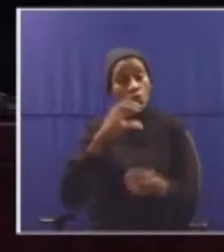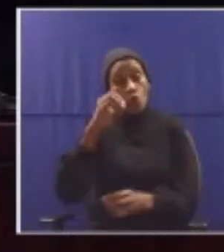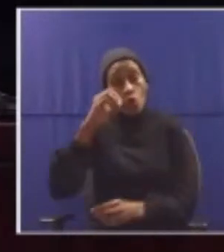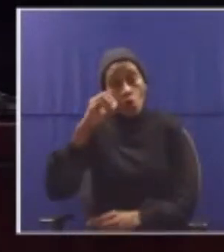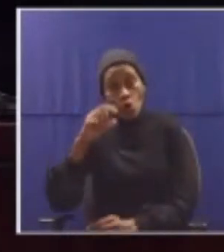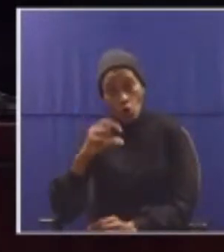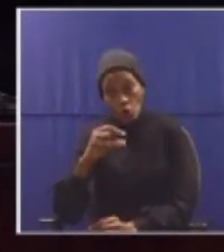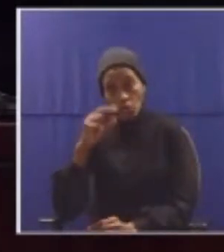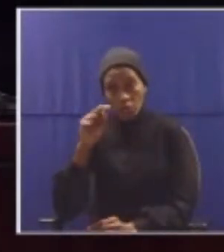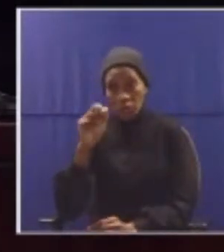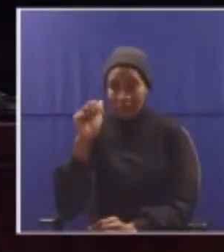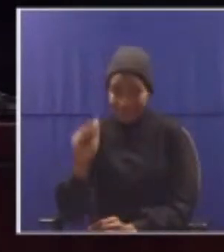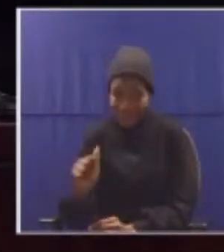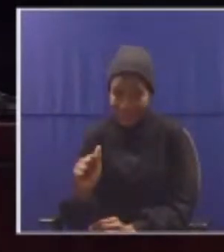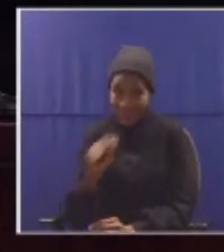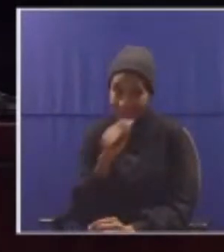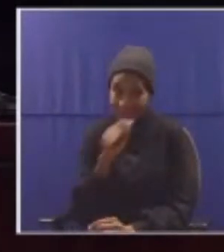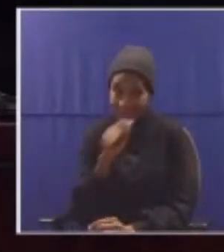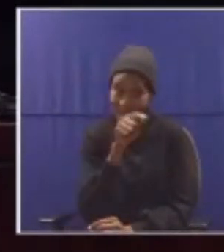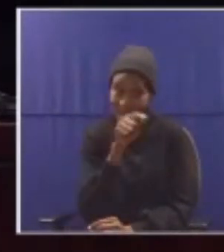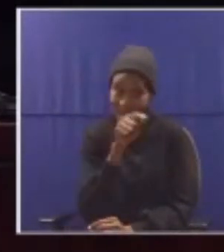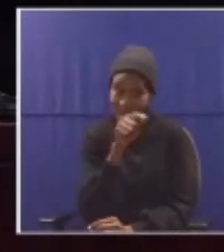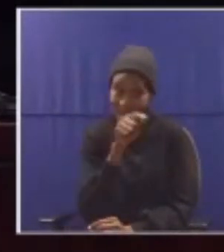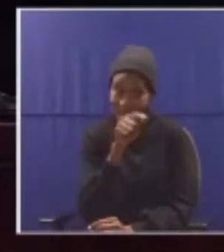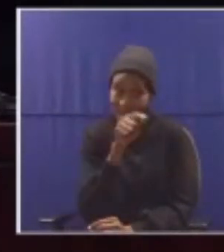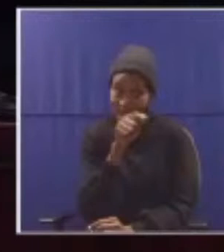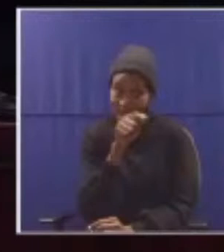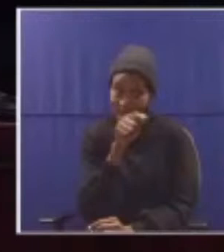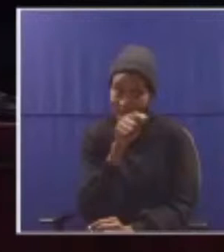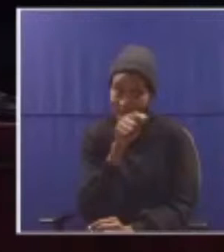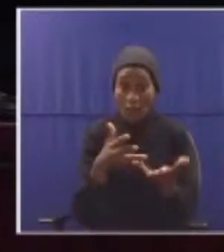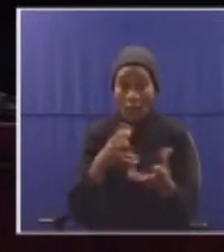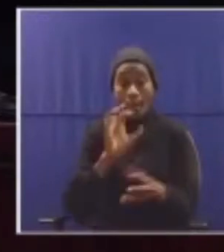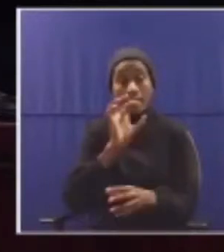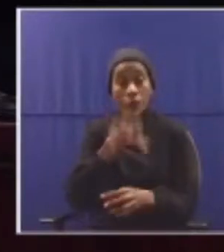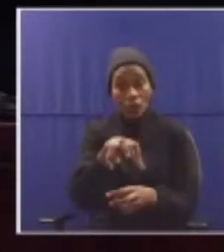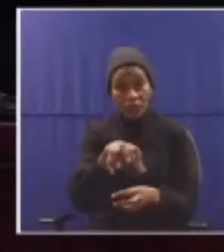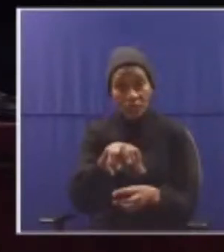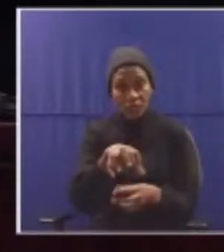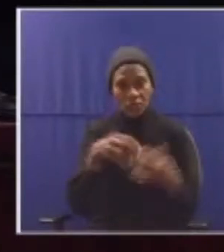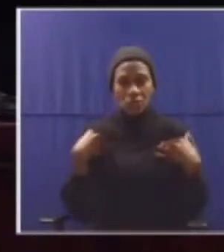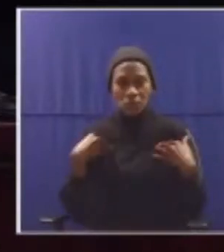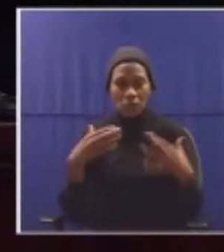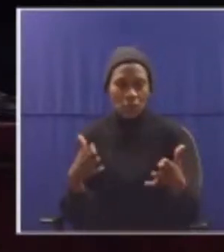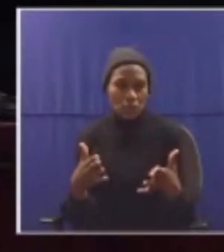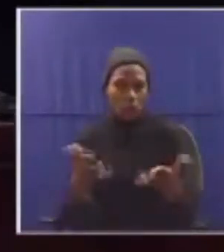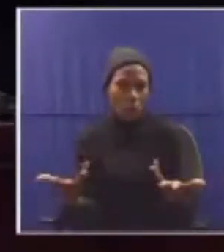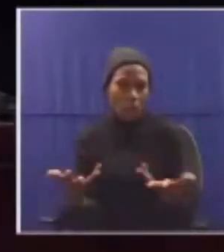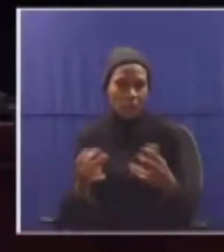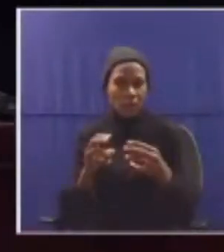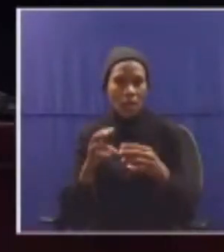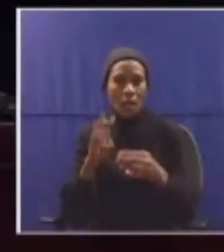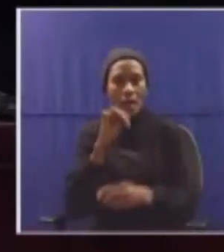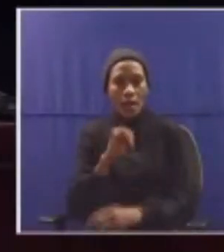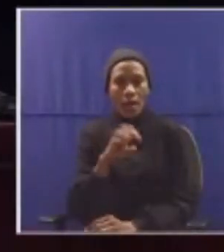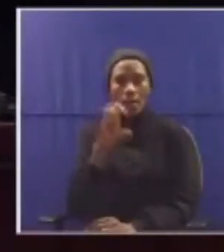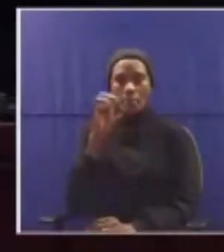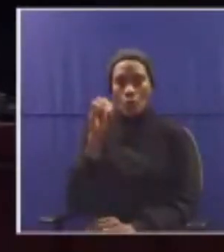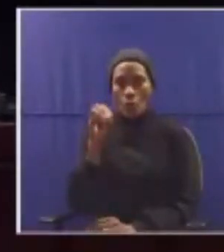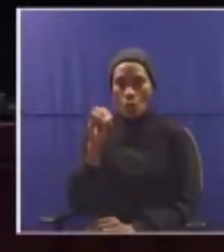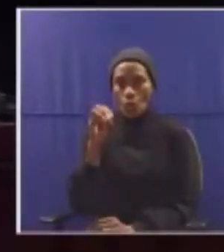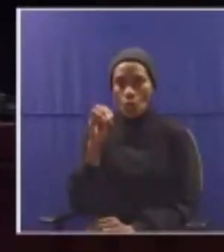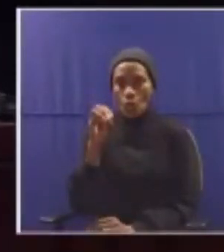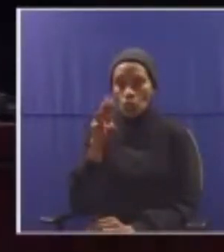Cooperative Governance and Traditional Affairs in the province entered into a memorandum of